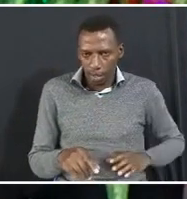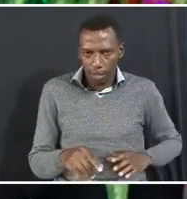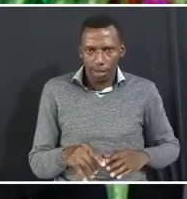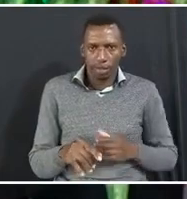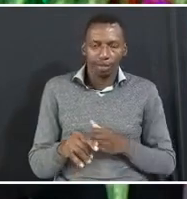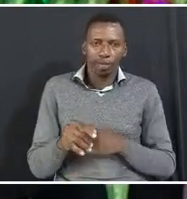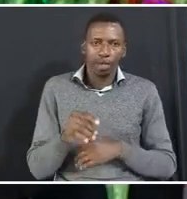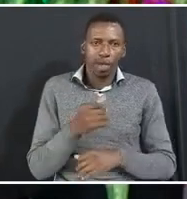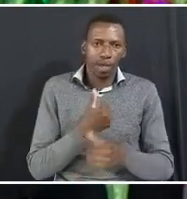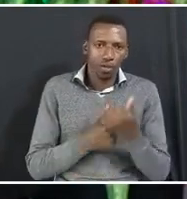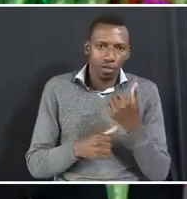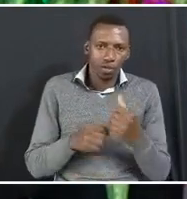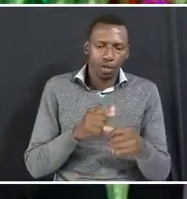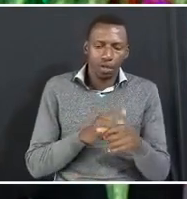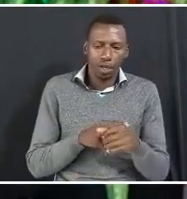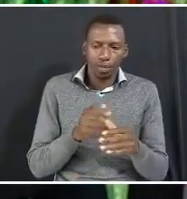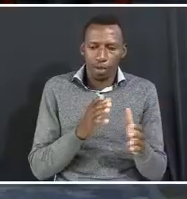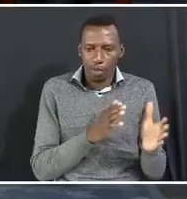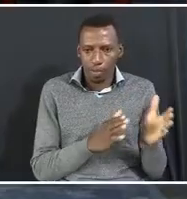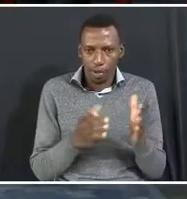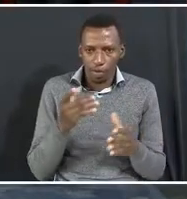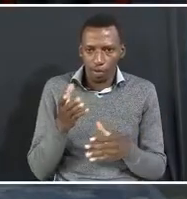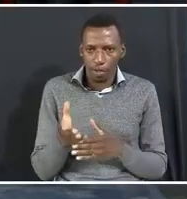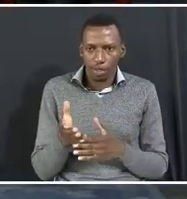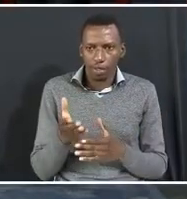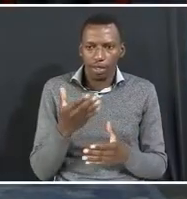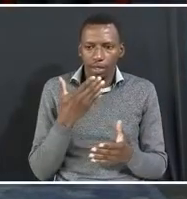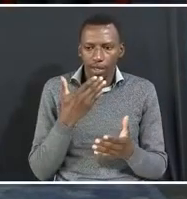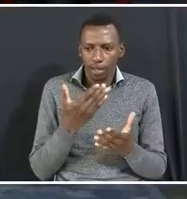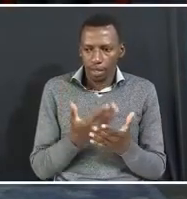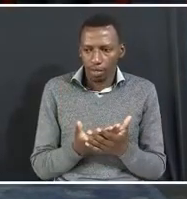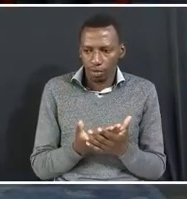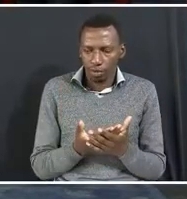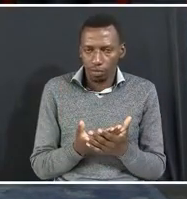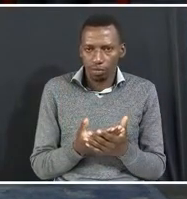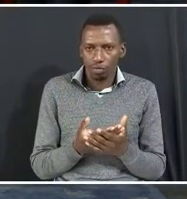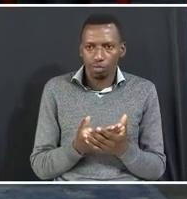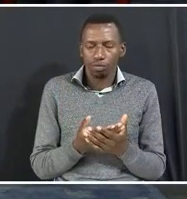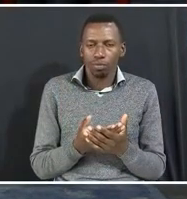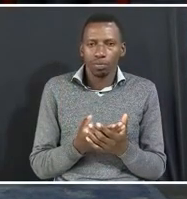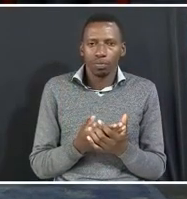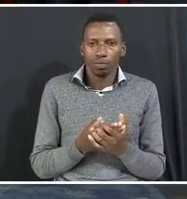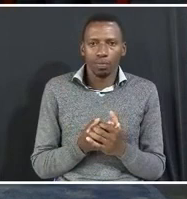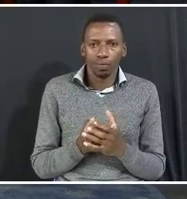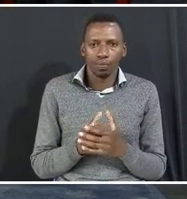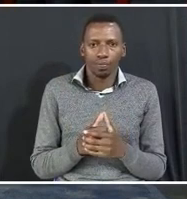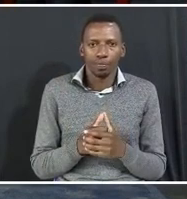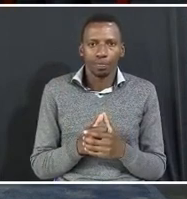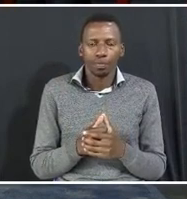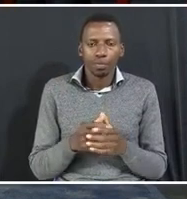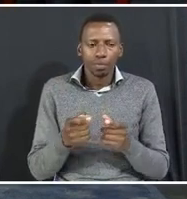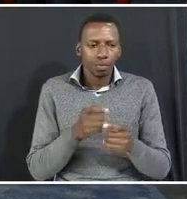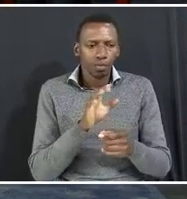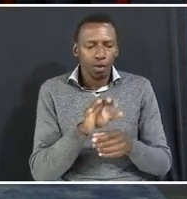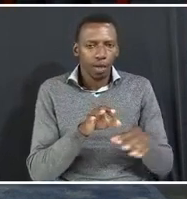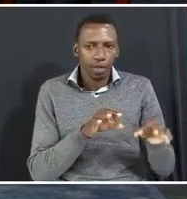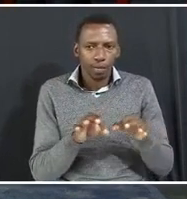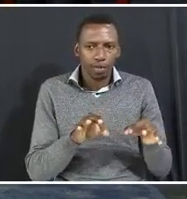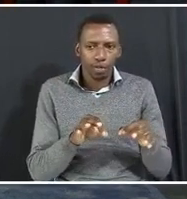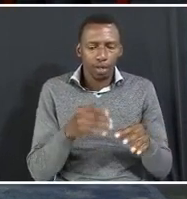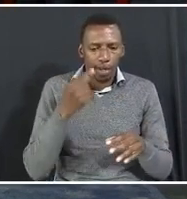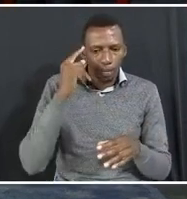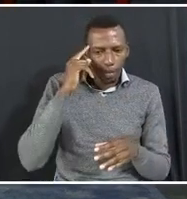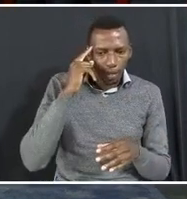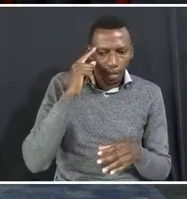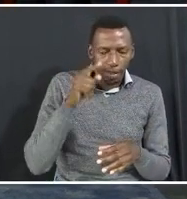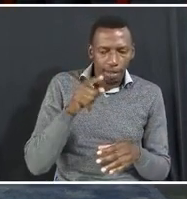preparation for his return. Thank you. Well, from your explanation, it sounded more like also looking